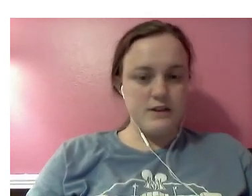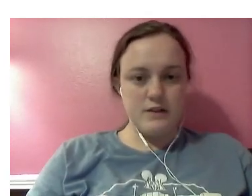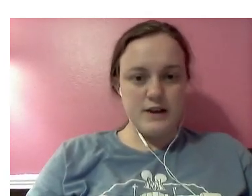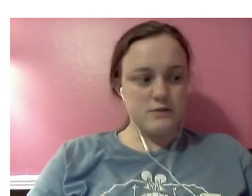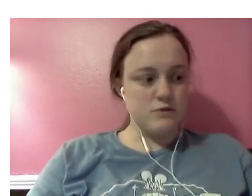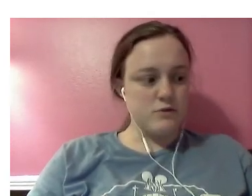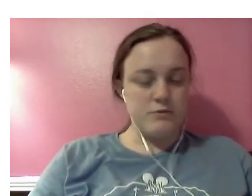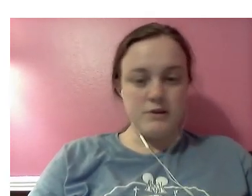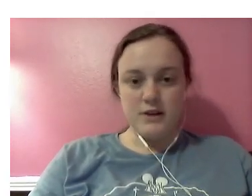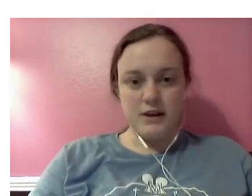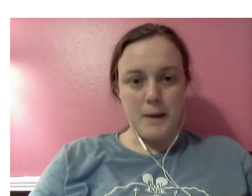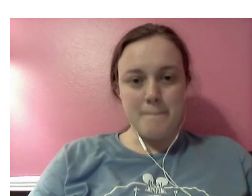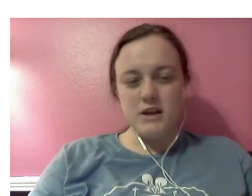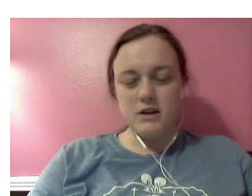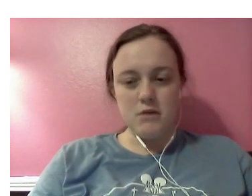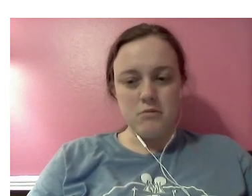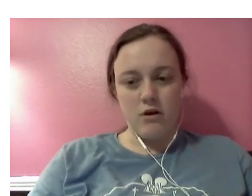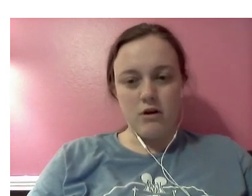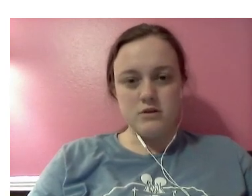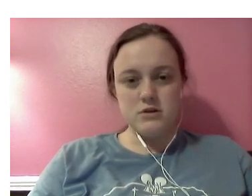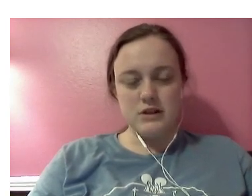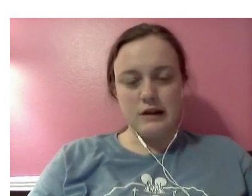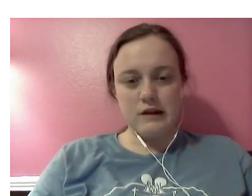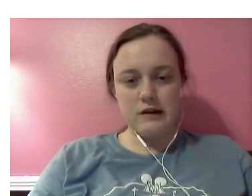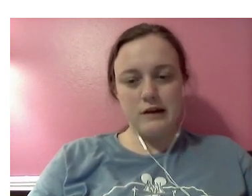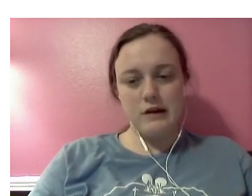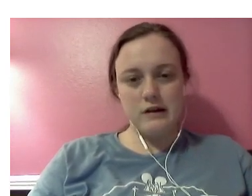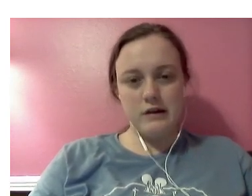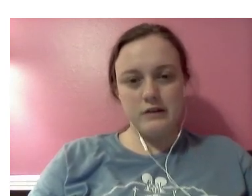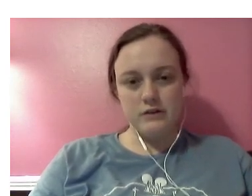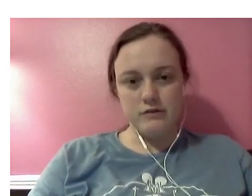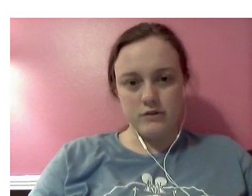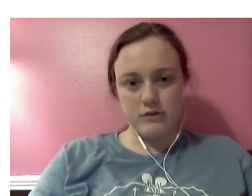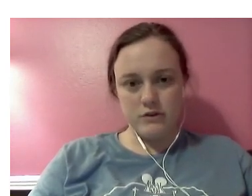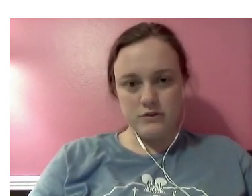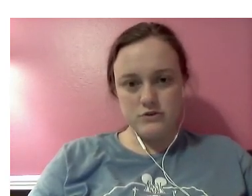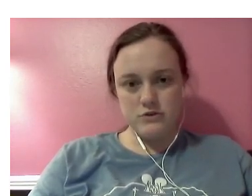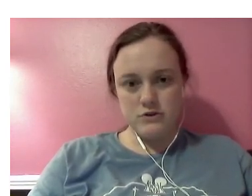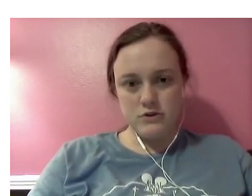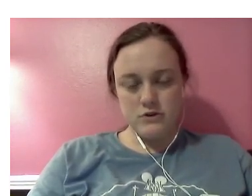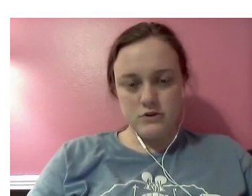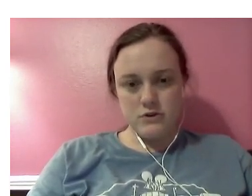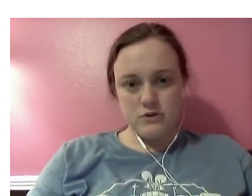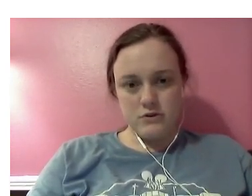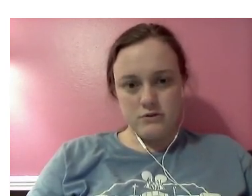Okay, and then the next one would be like a medium large, like kind of large.